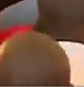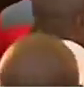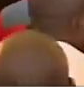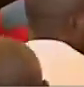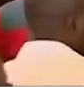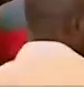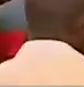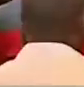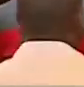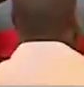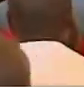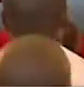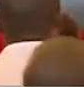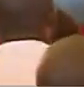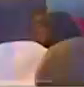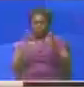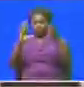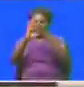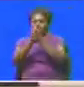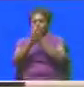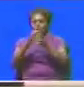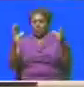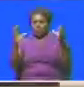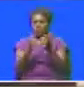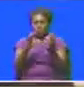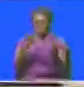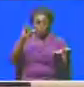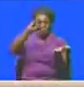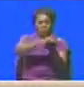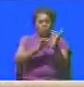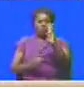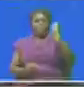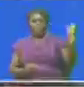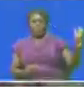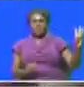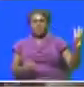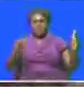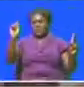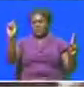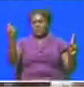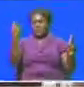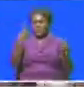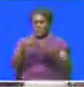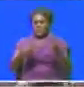Uhuru Kenyatta and his top Jubilee team have hardly ever touched down in Western Kenya this year.